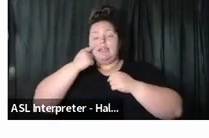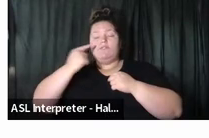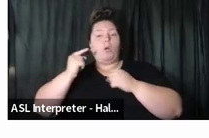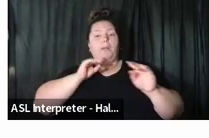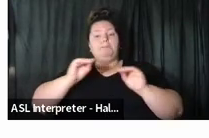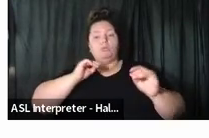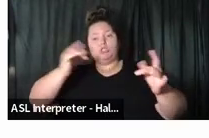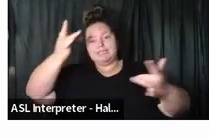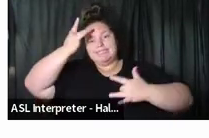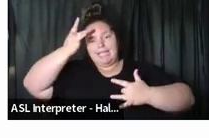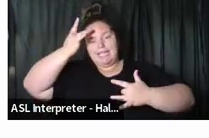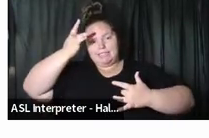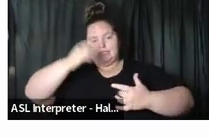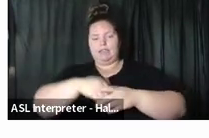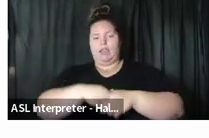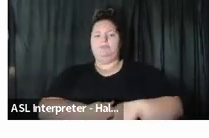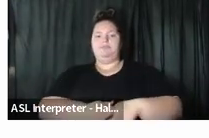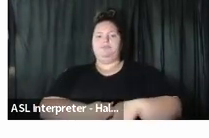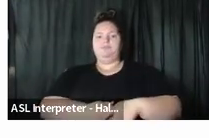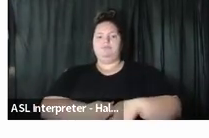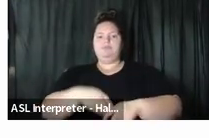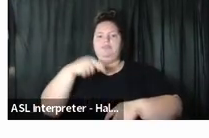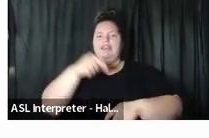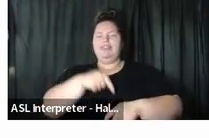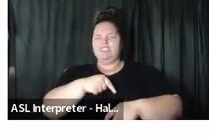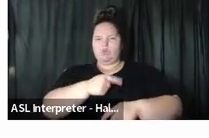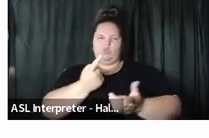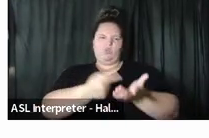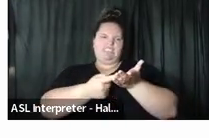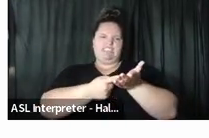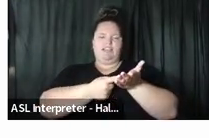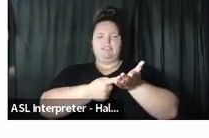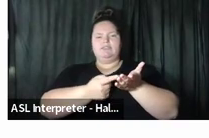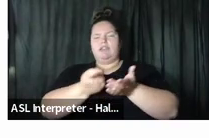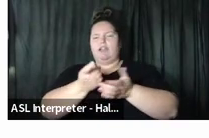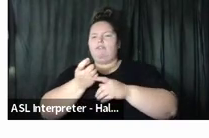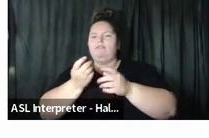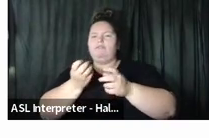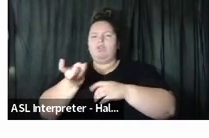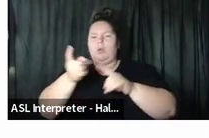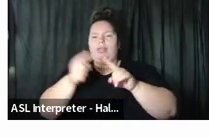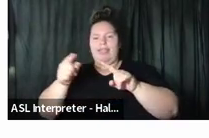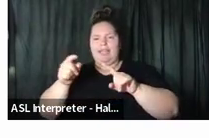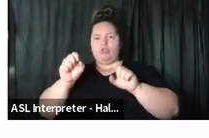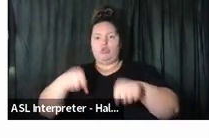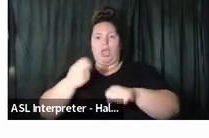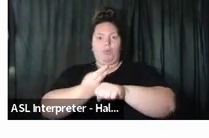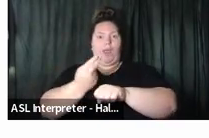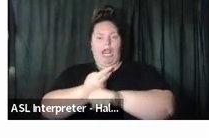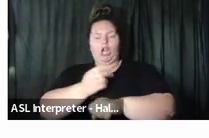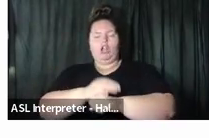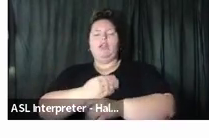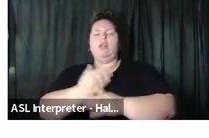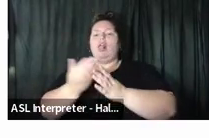sickness. And on this one, we kind of just go over a little bit of the wearables that you can get. So there are things like the